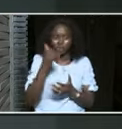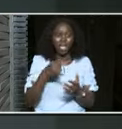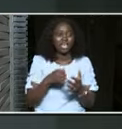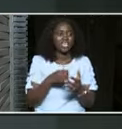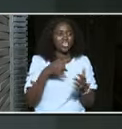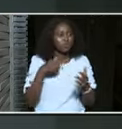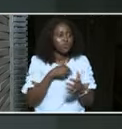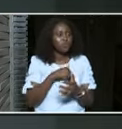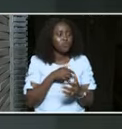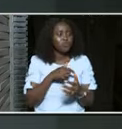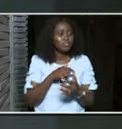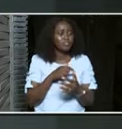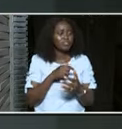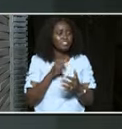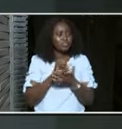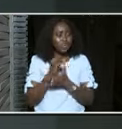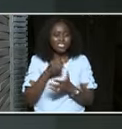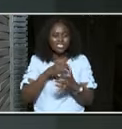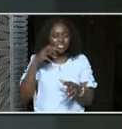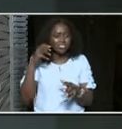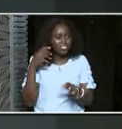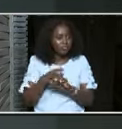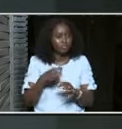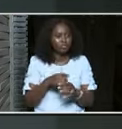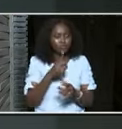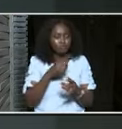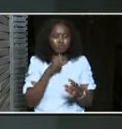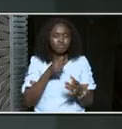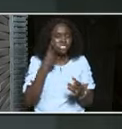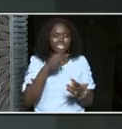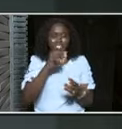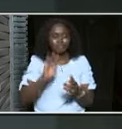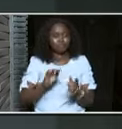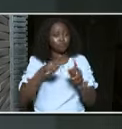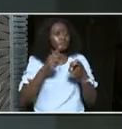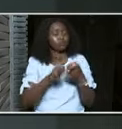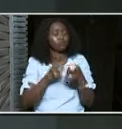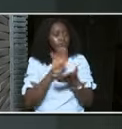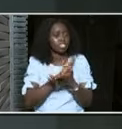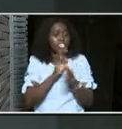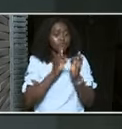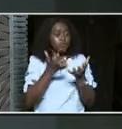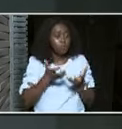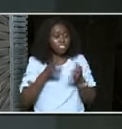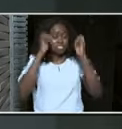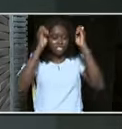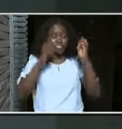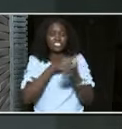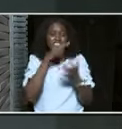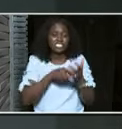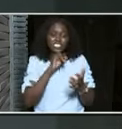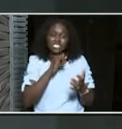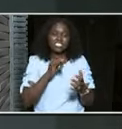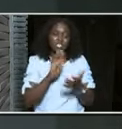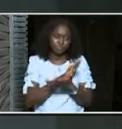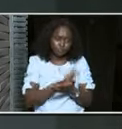child elsewhere. If you want Islamic education, Western education, this is the school. And so on and